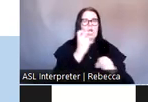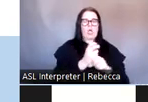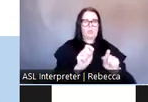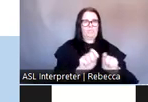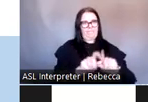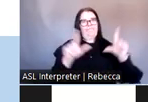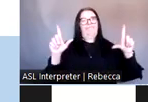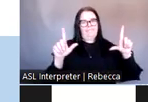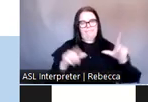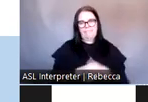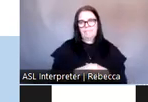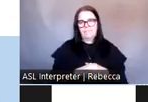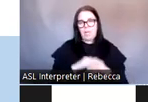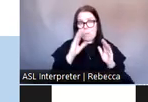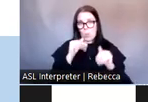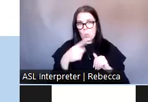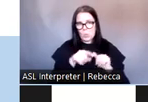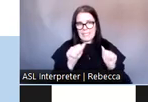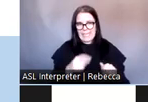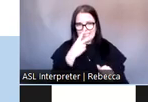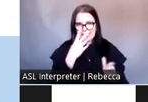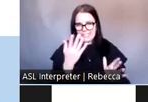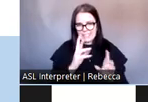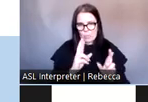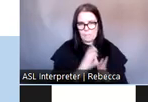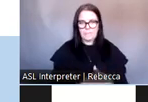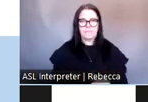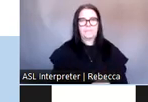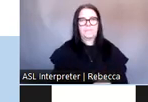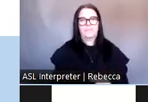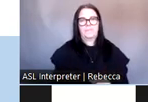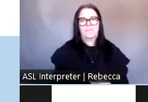the print a little bigger, but I trust that you can see it well enough.